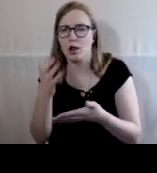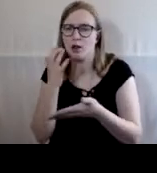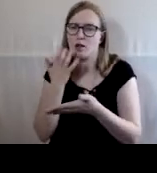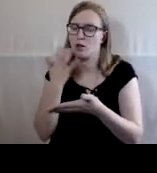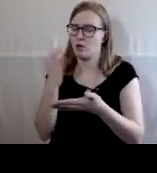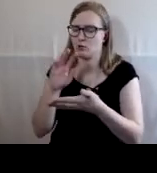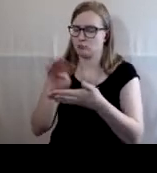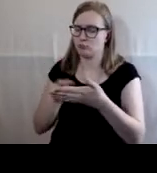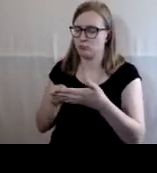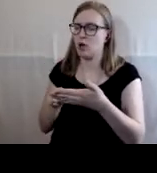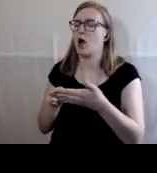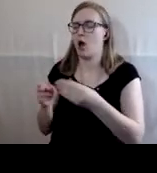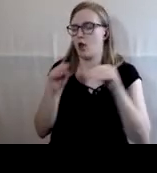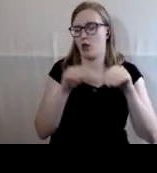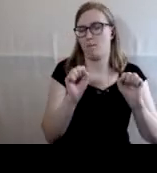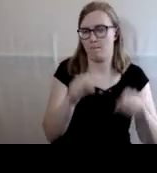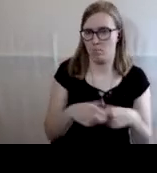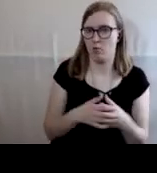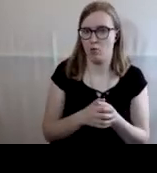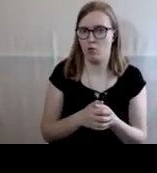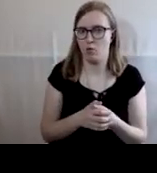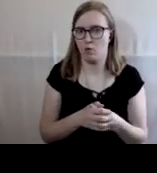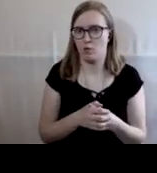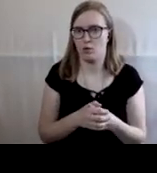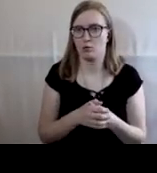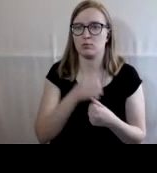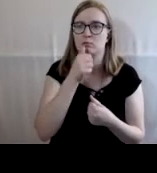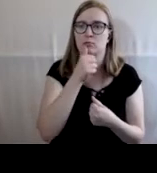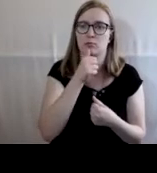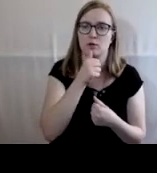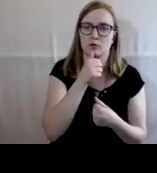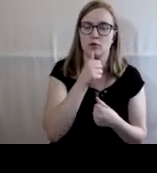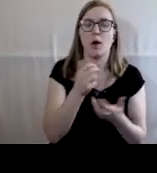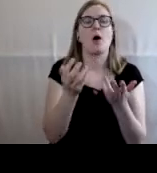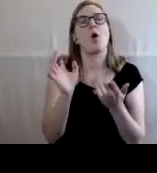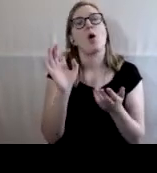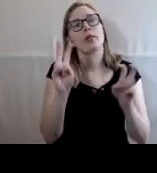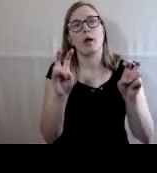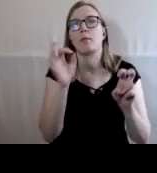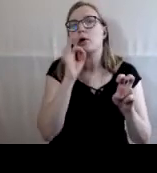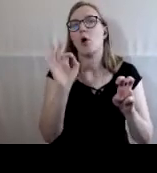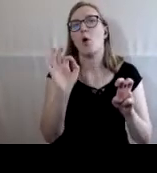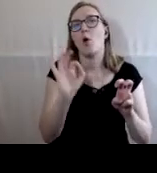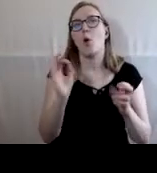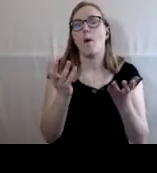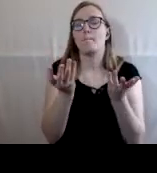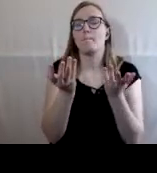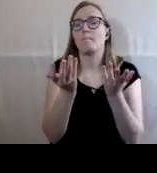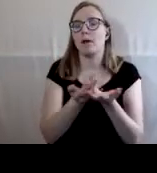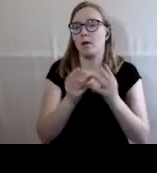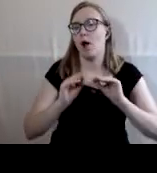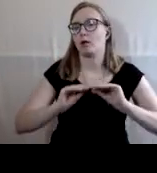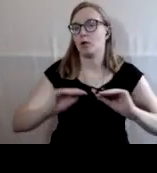what is the current view about the teaching of mathematics in senior years of